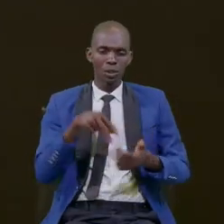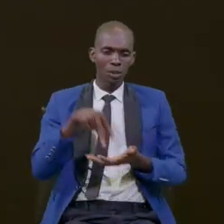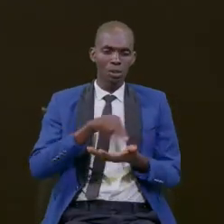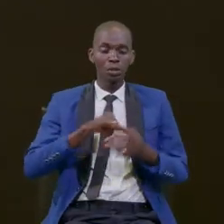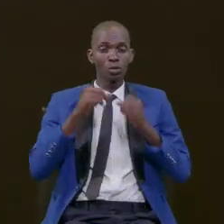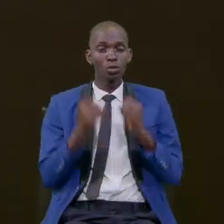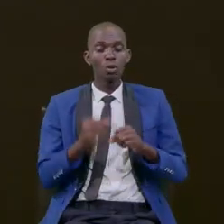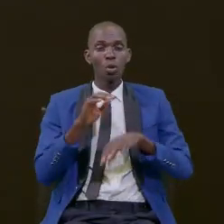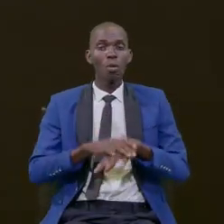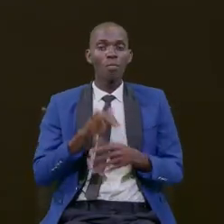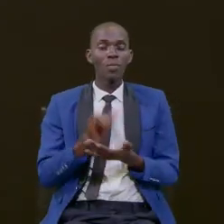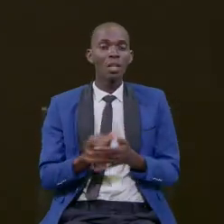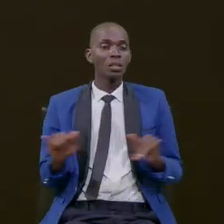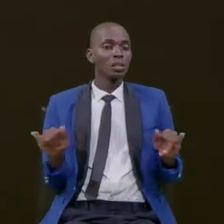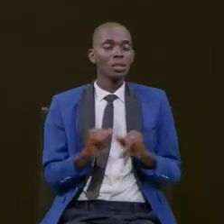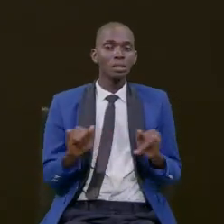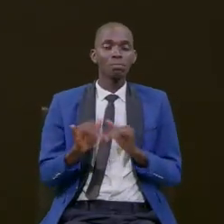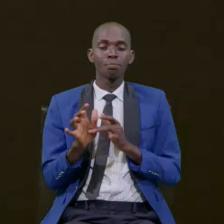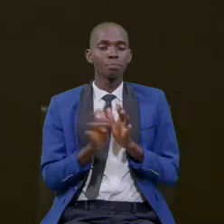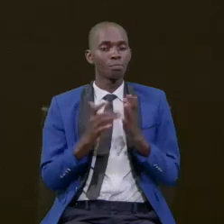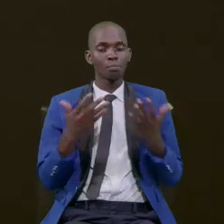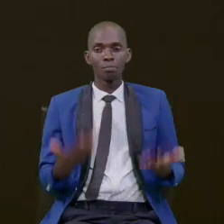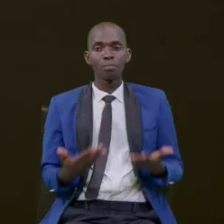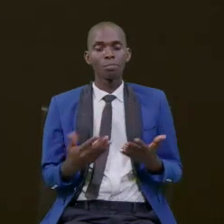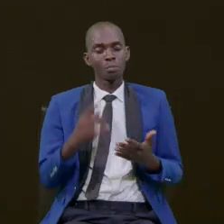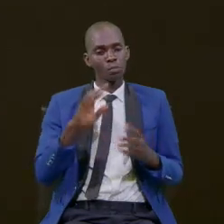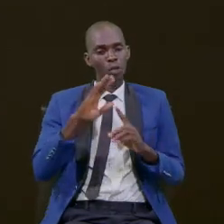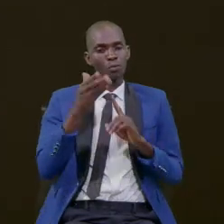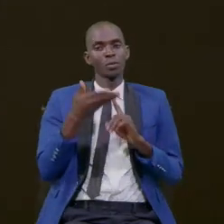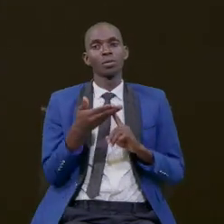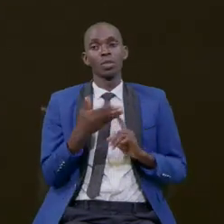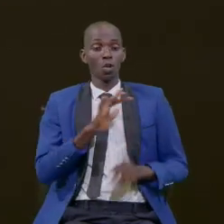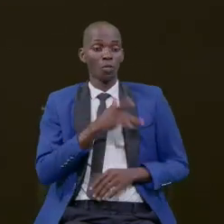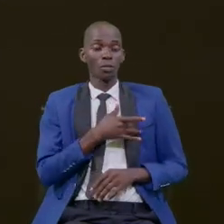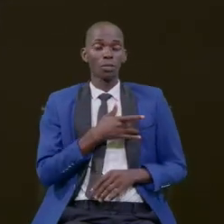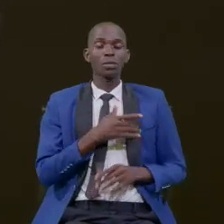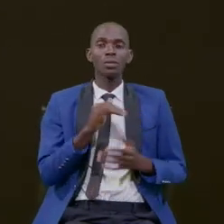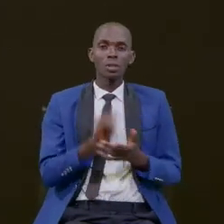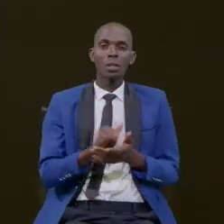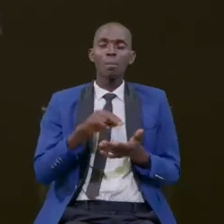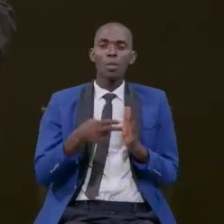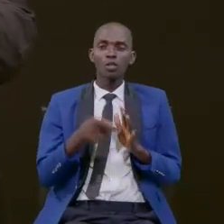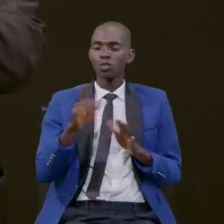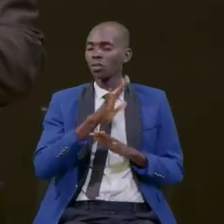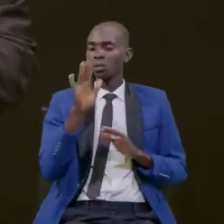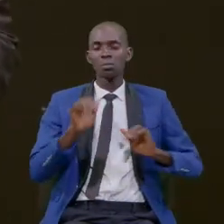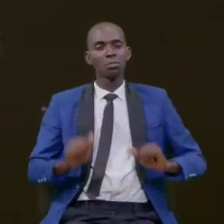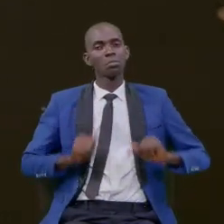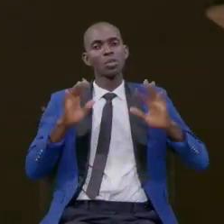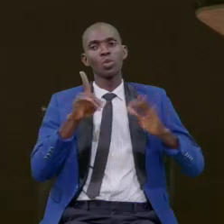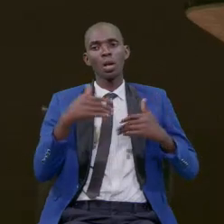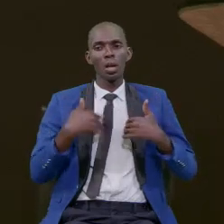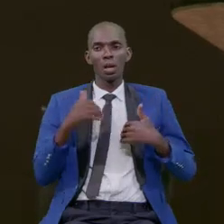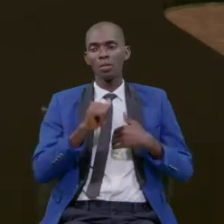that same scriptural, biblical conviction, that's resilience. You have